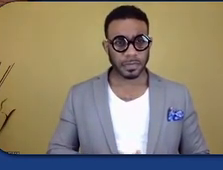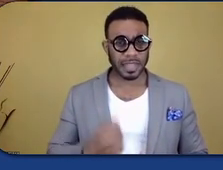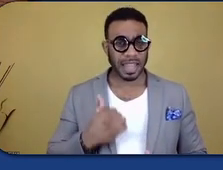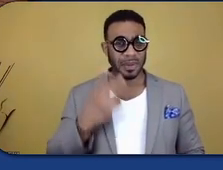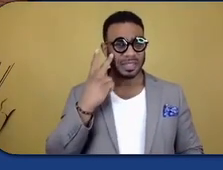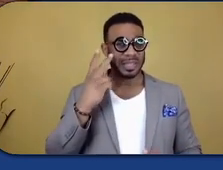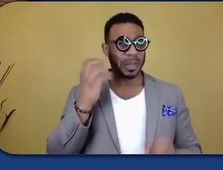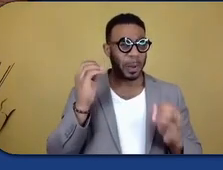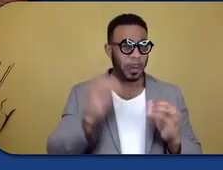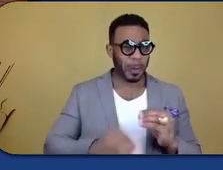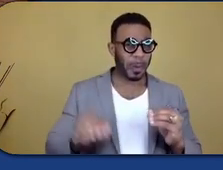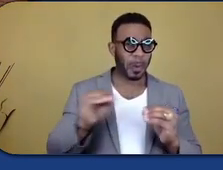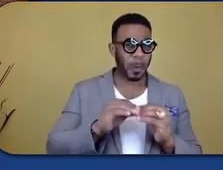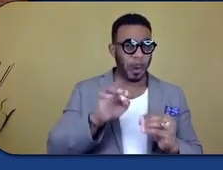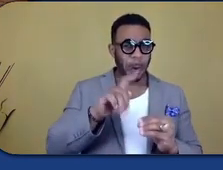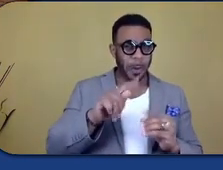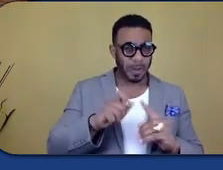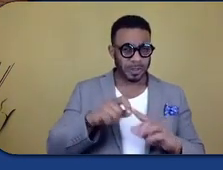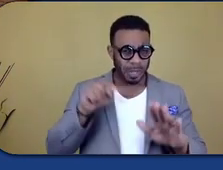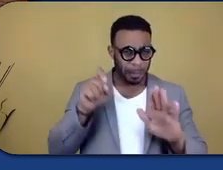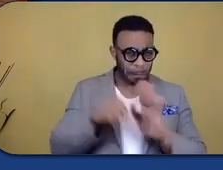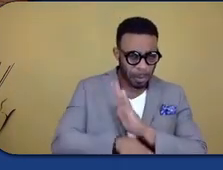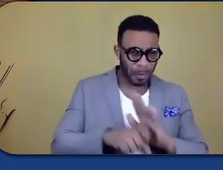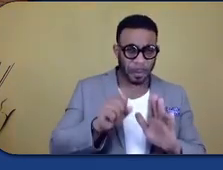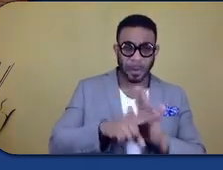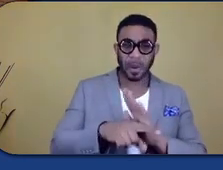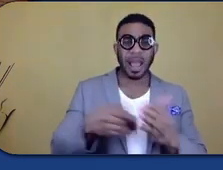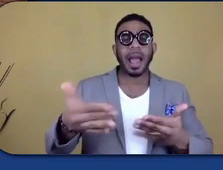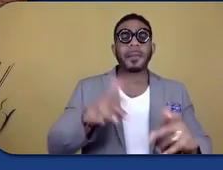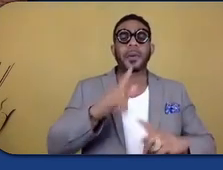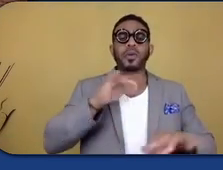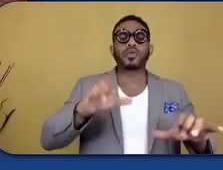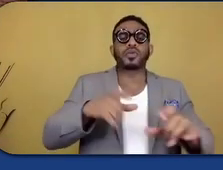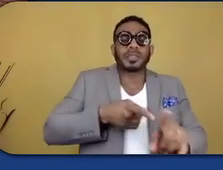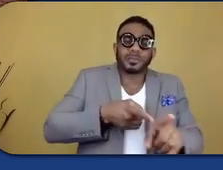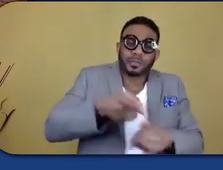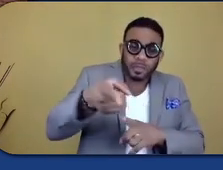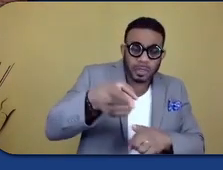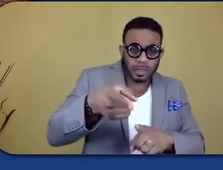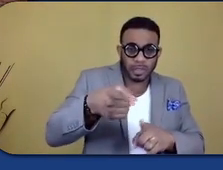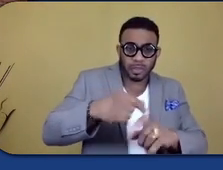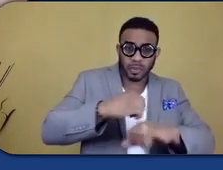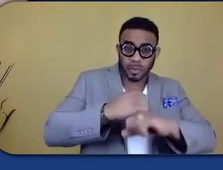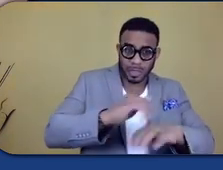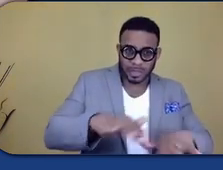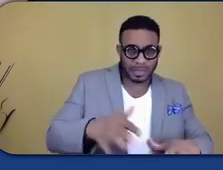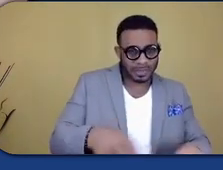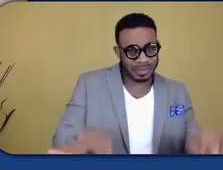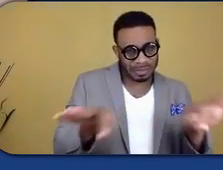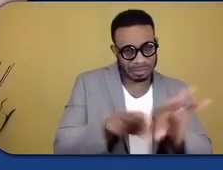on. And hiring people that do this is really costly.